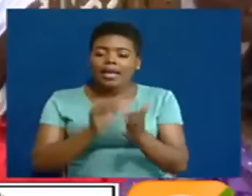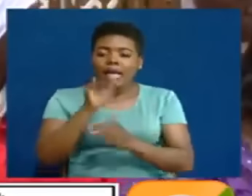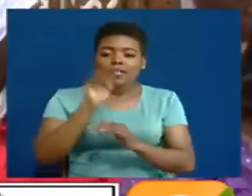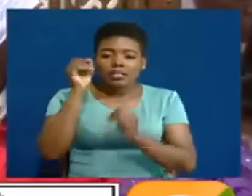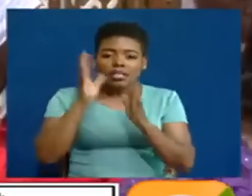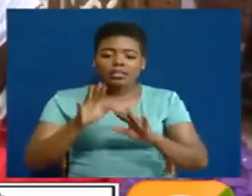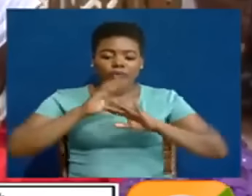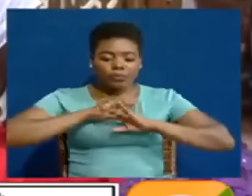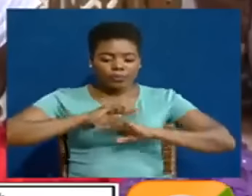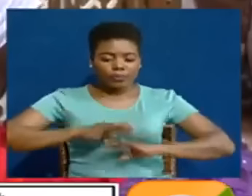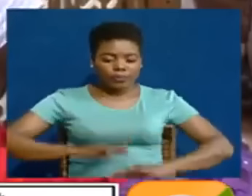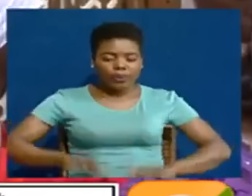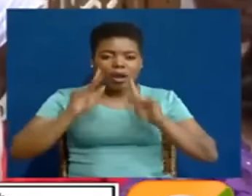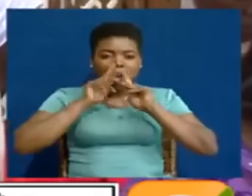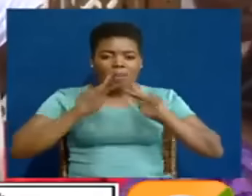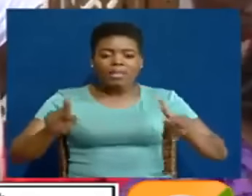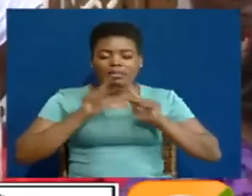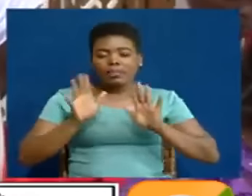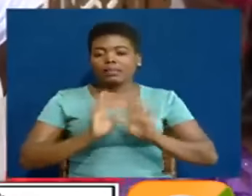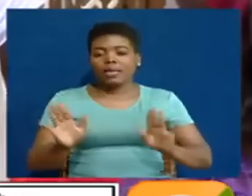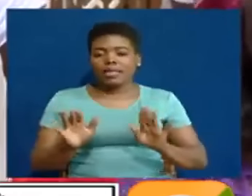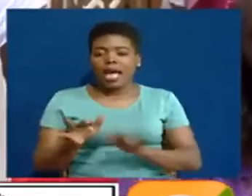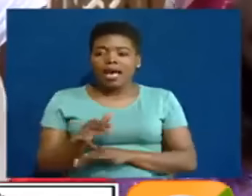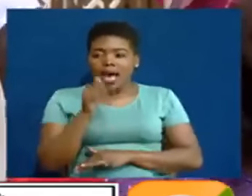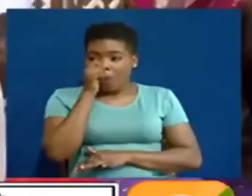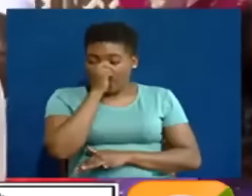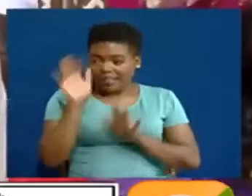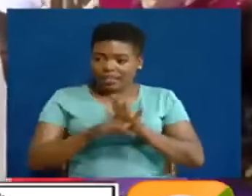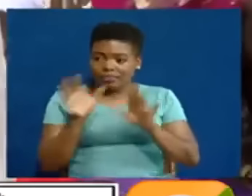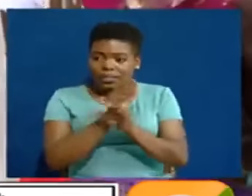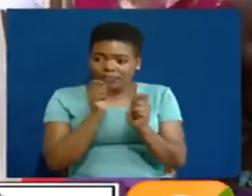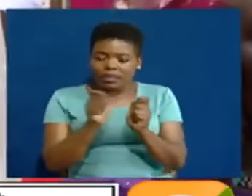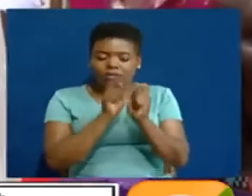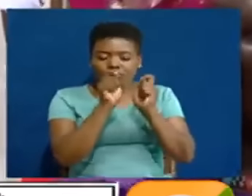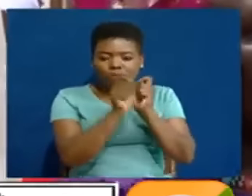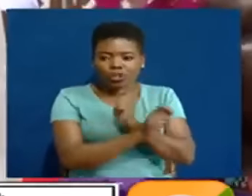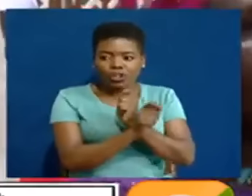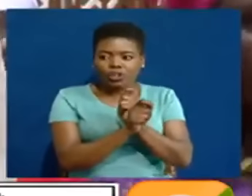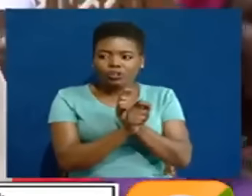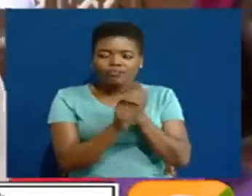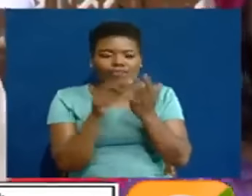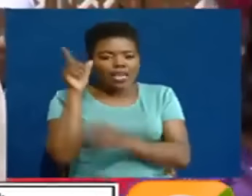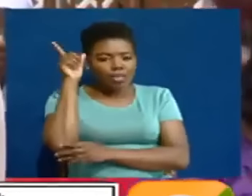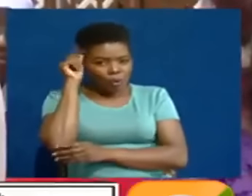opportunity to wish the deputy president a turnaround in thought,